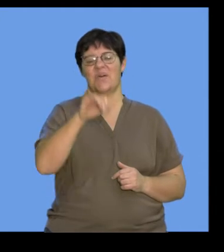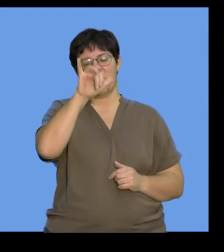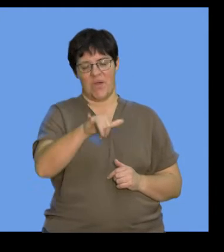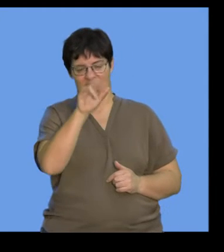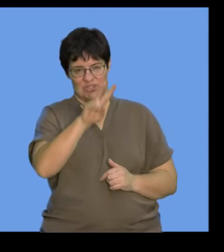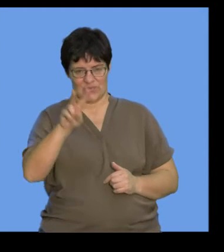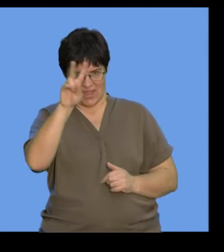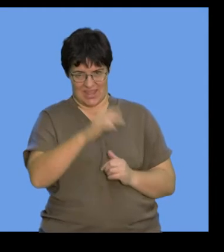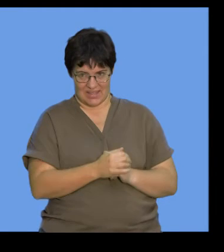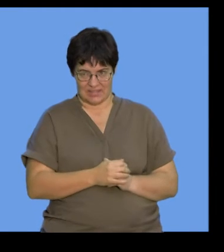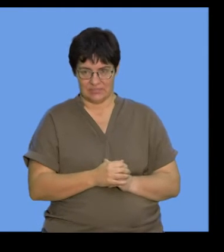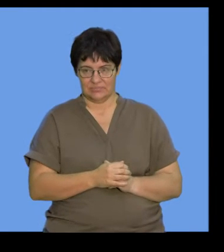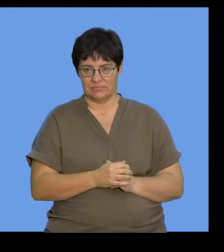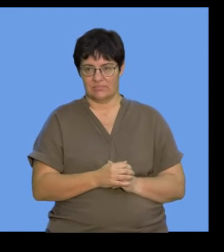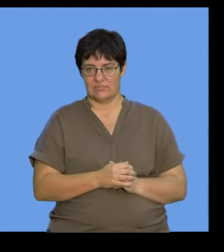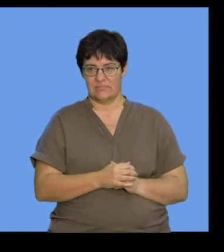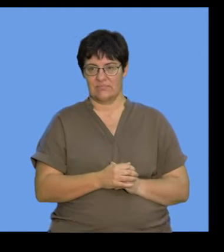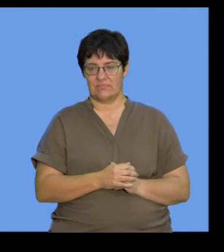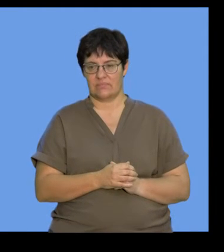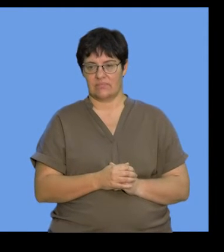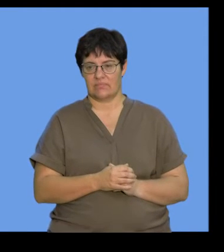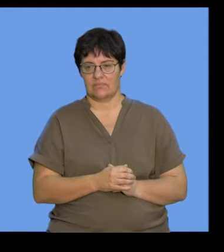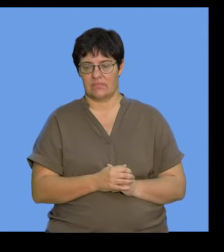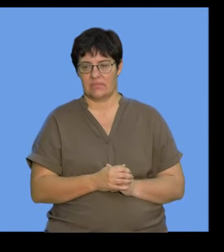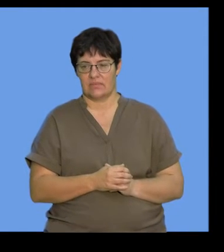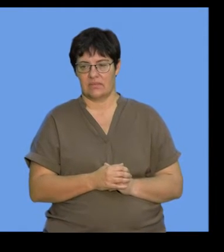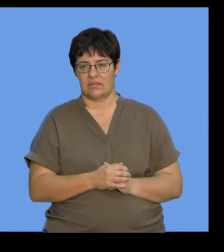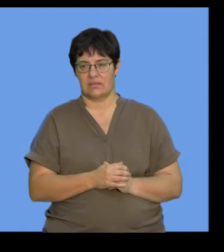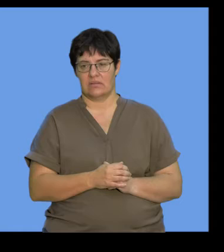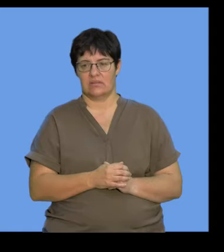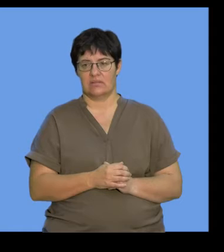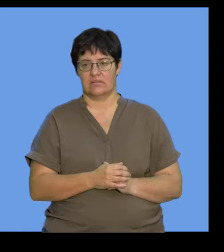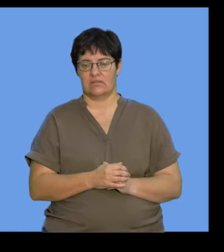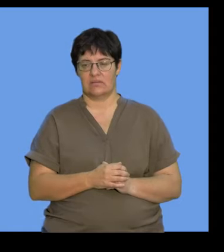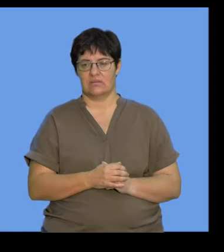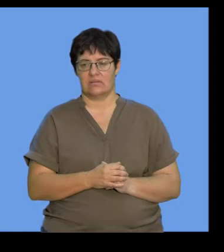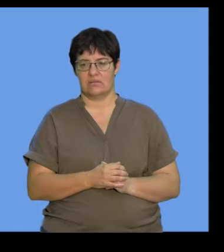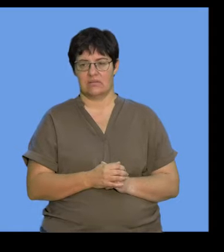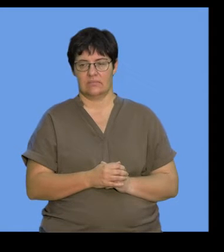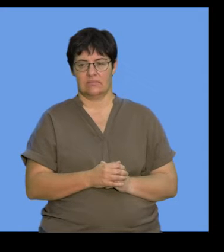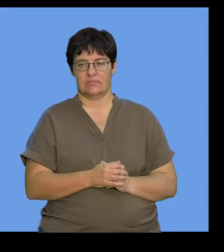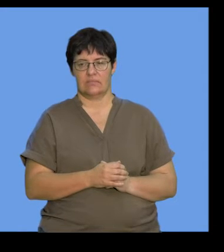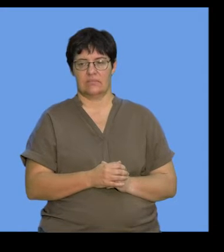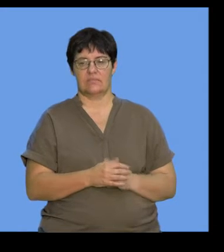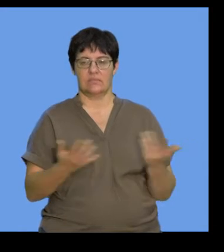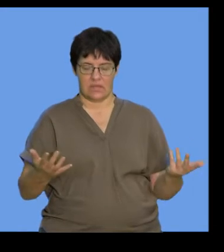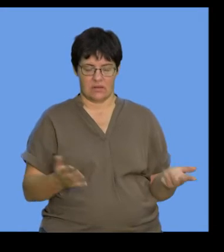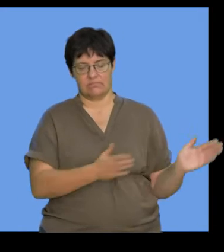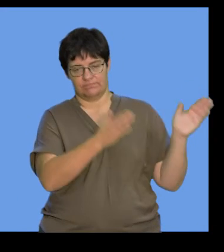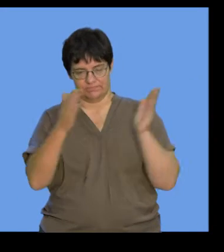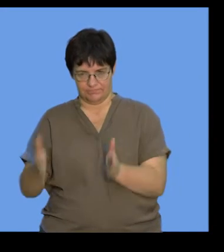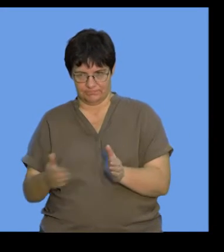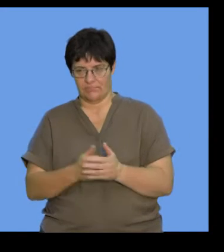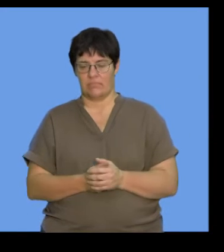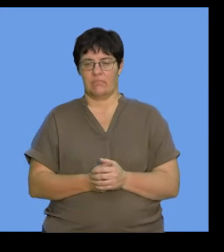because remember I just said we normally write them in alphabetical order. So this will be x, y